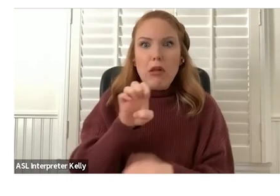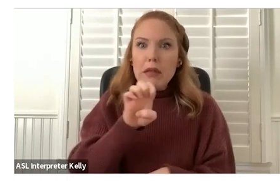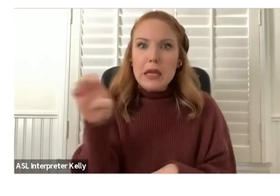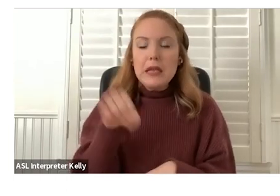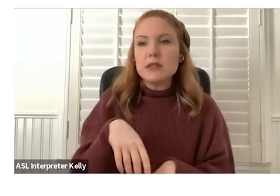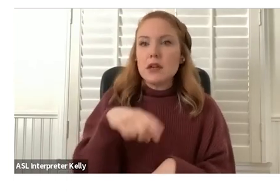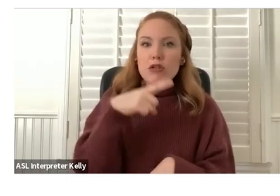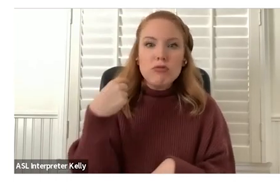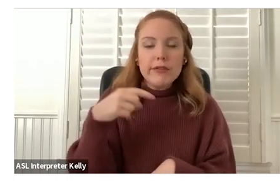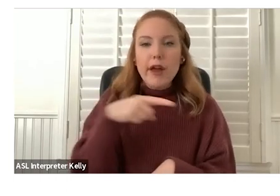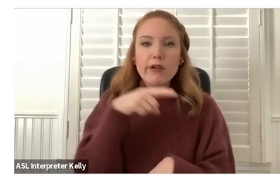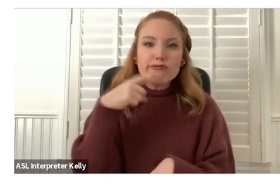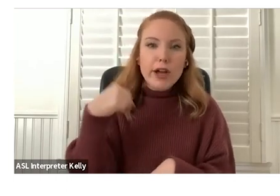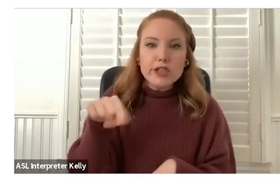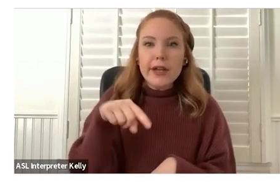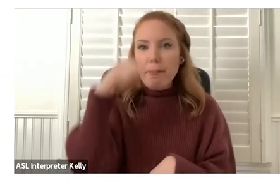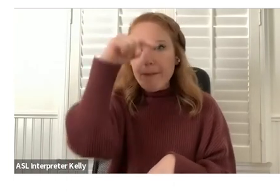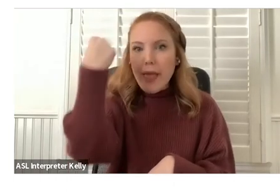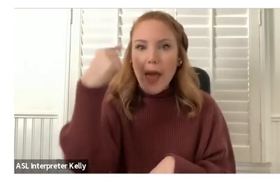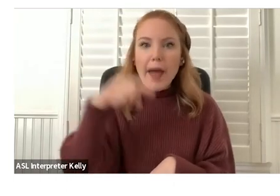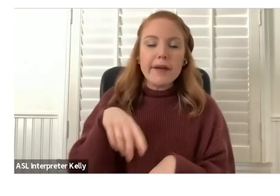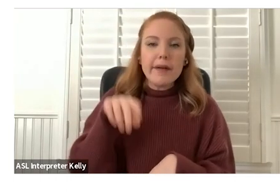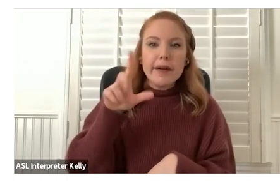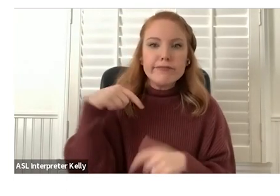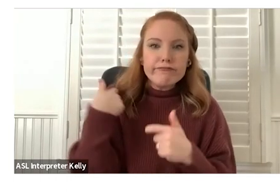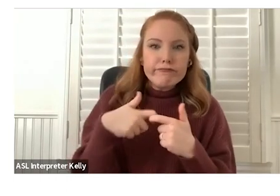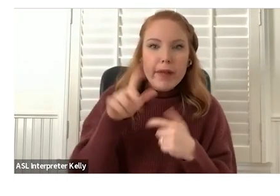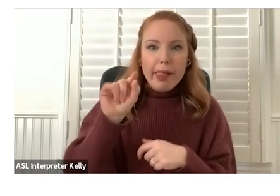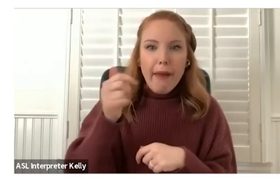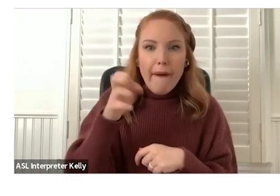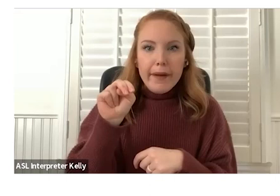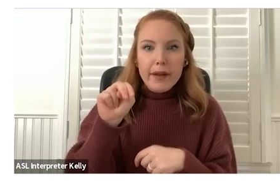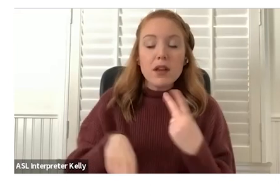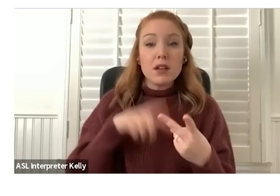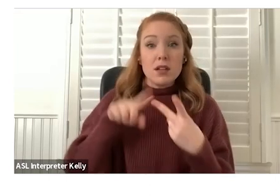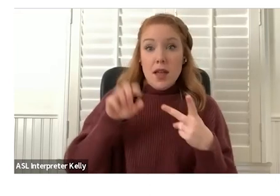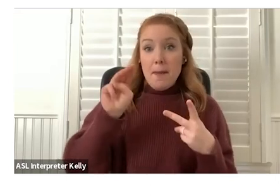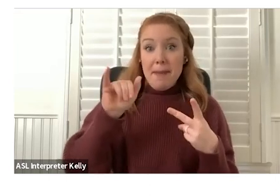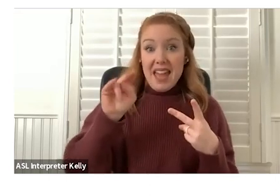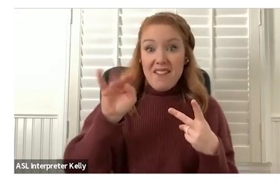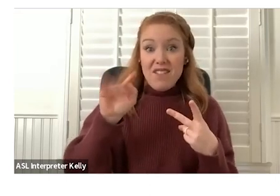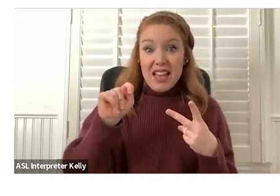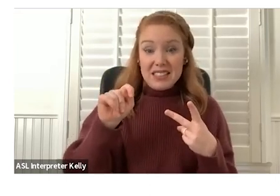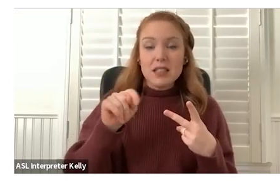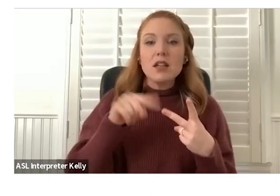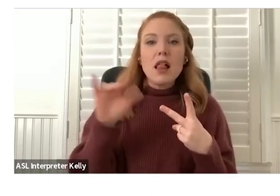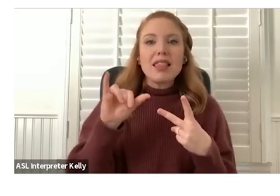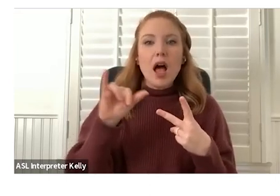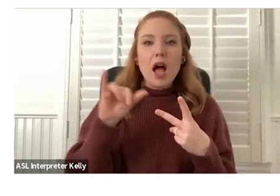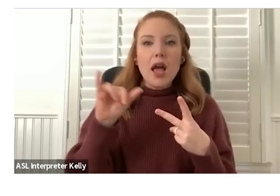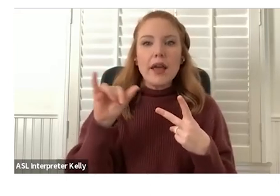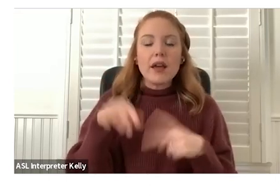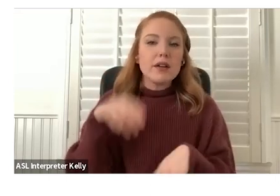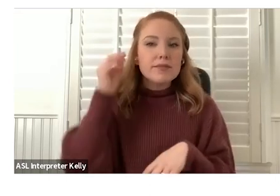we act upon it. So then the question becomes, how did Orientalism fossilize? How did it become this thing